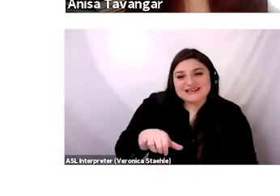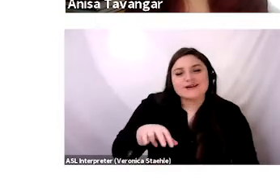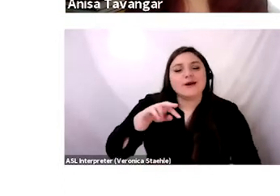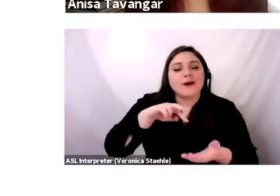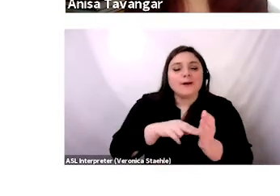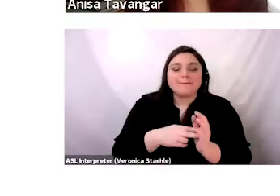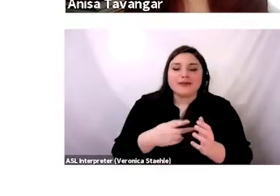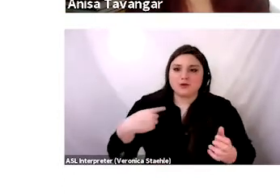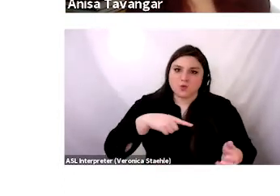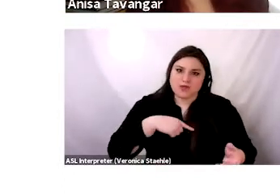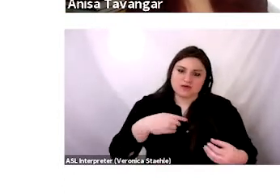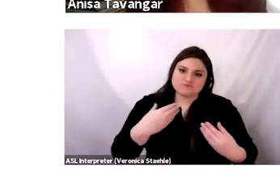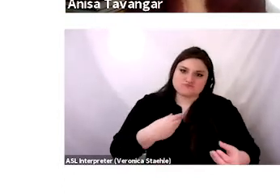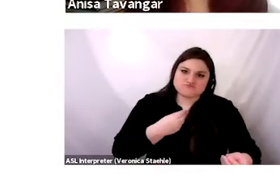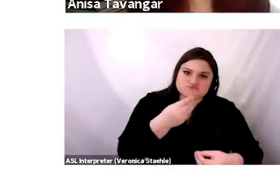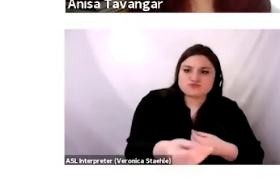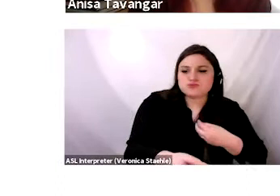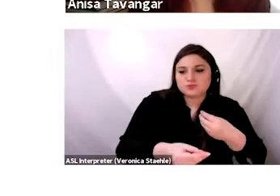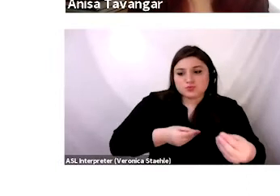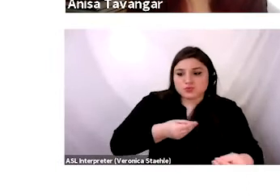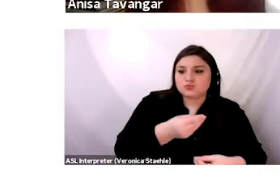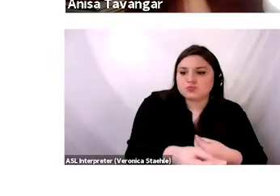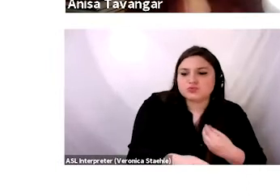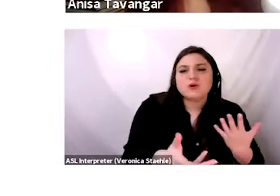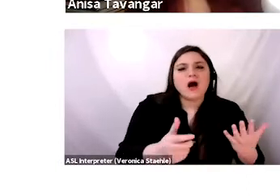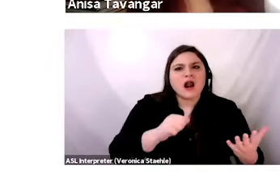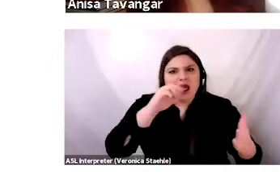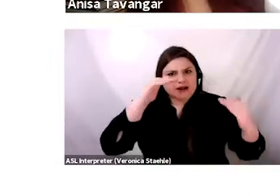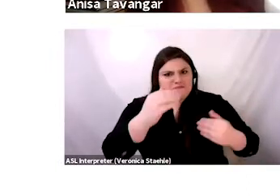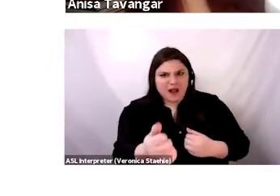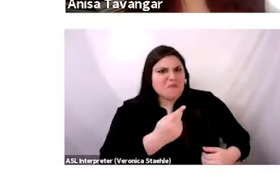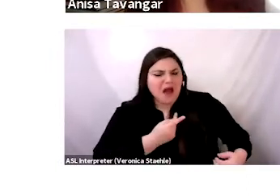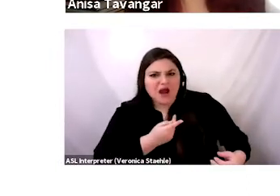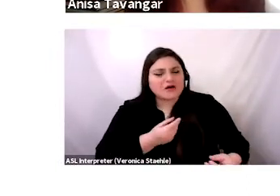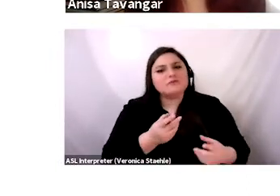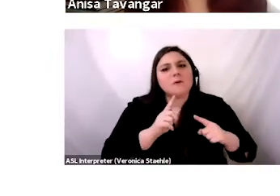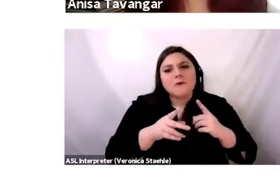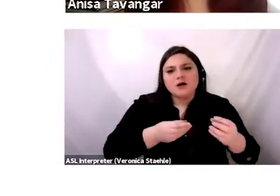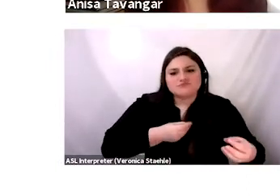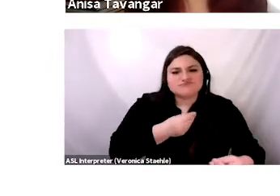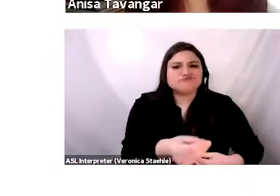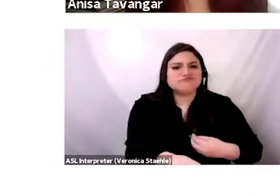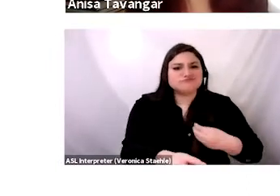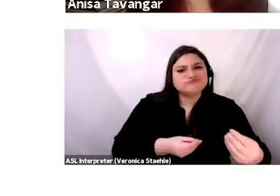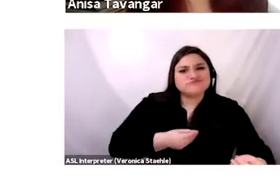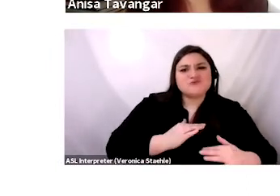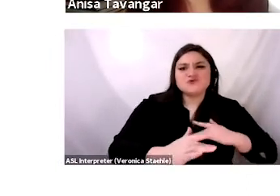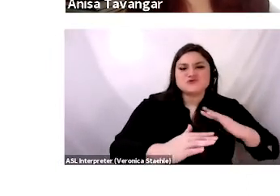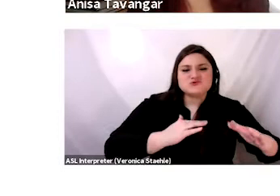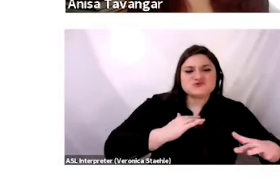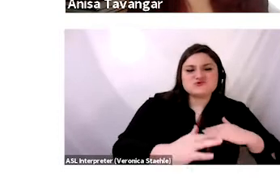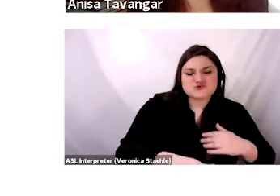and but that's also without expectation of return. Moderation, so a rejection of excess